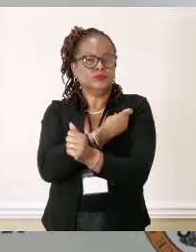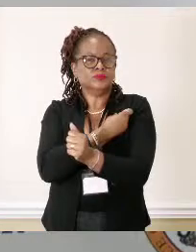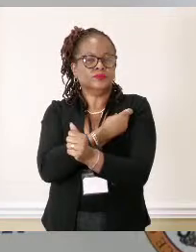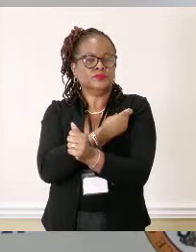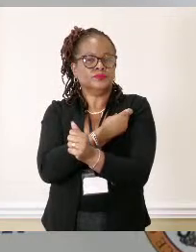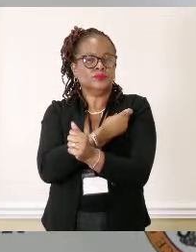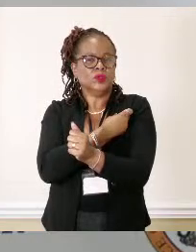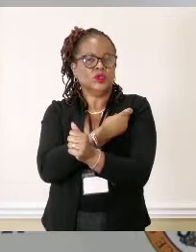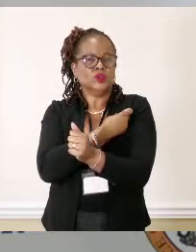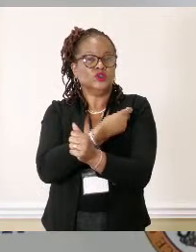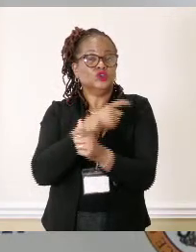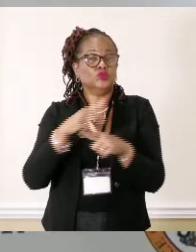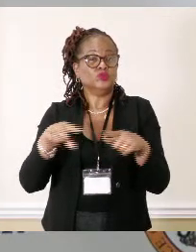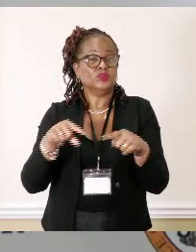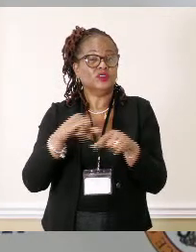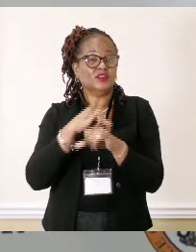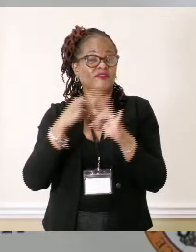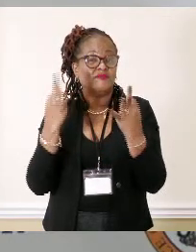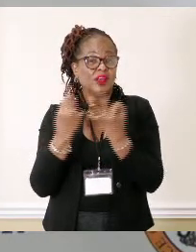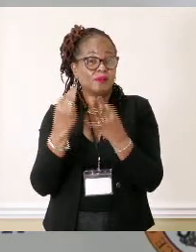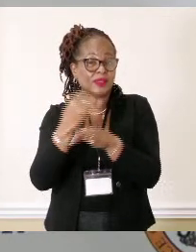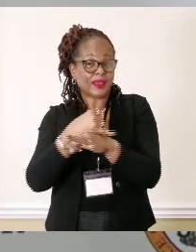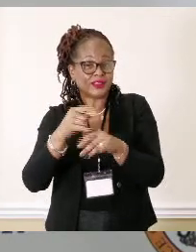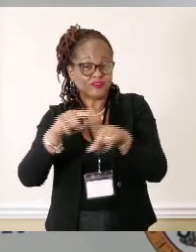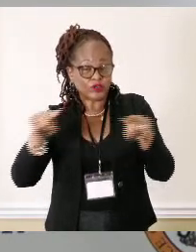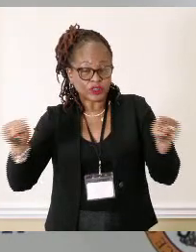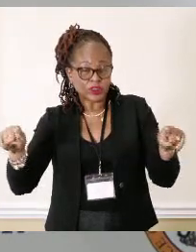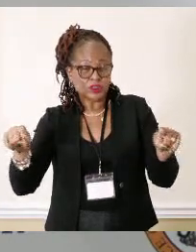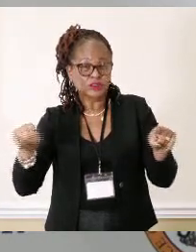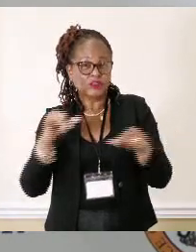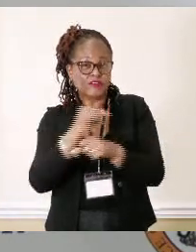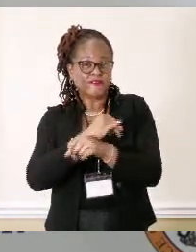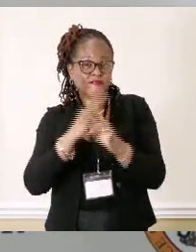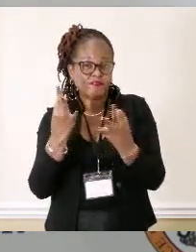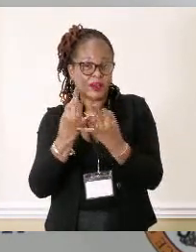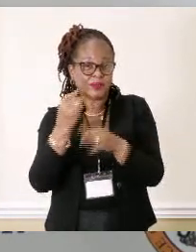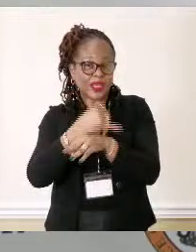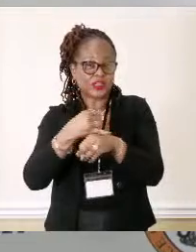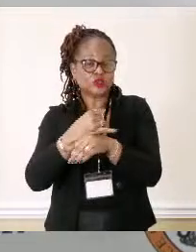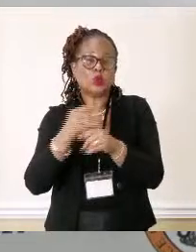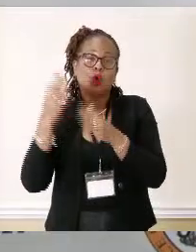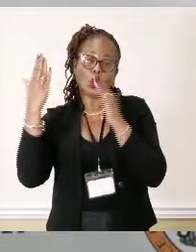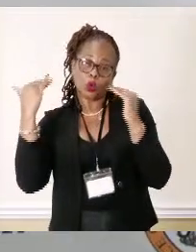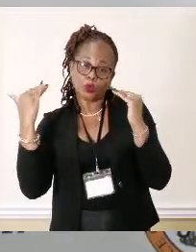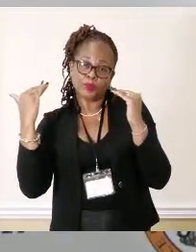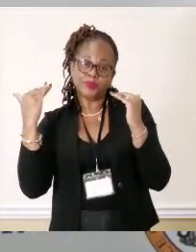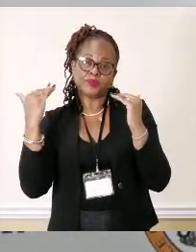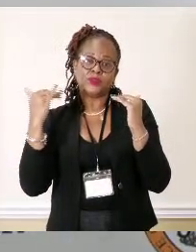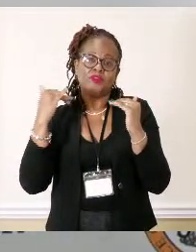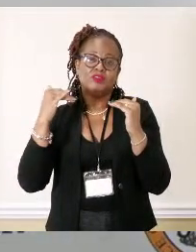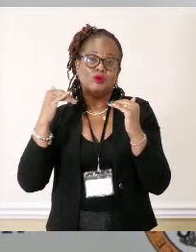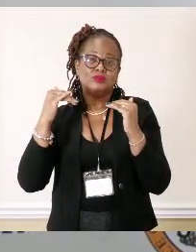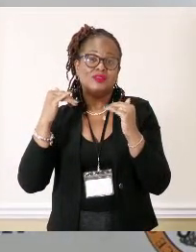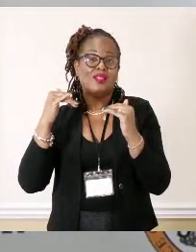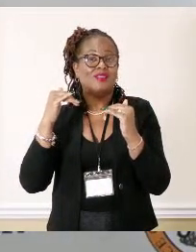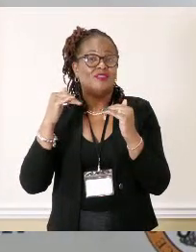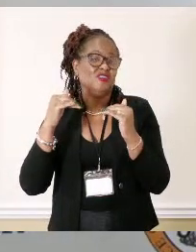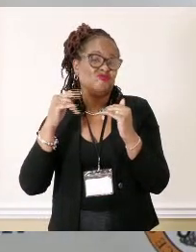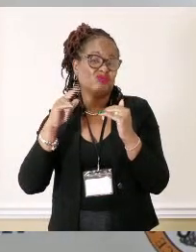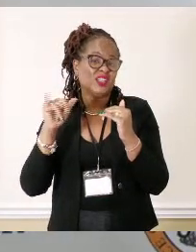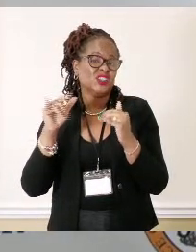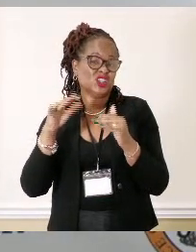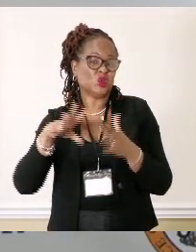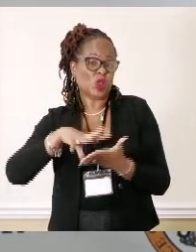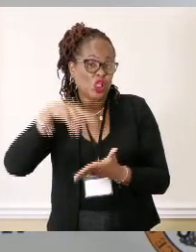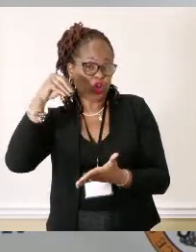Given the diversity of the Family Islands, we hope to incorporate those lessons learned in